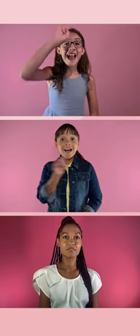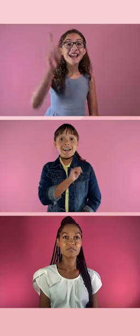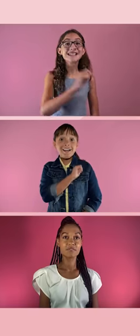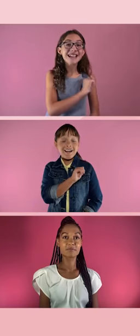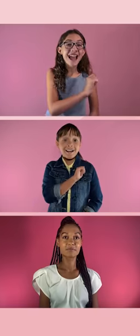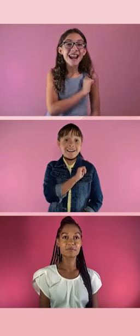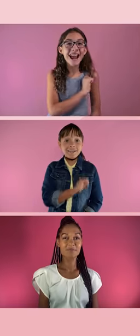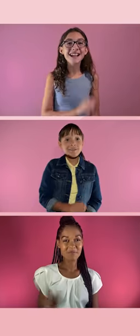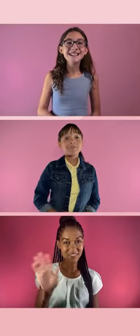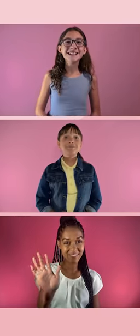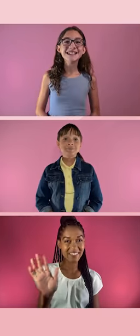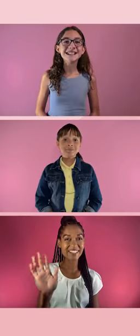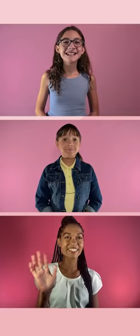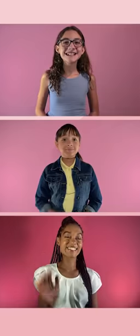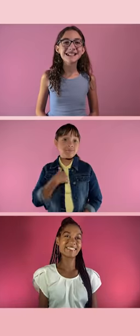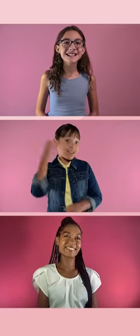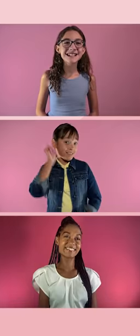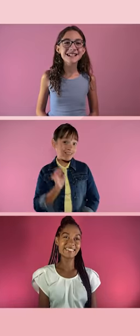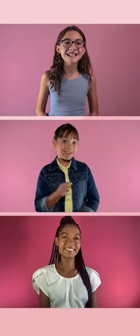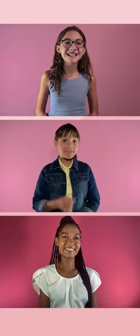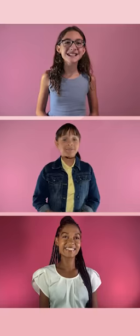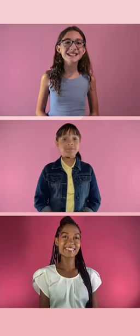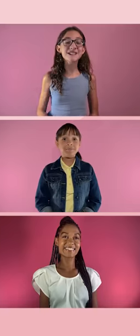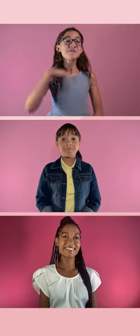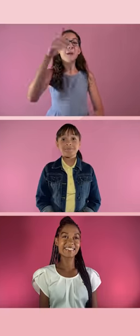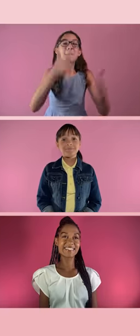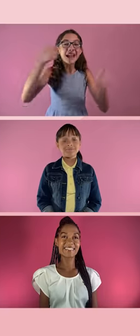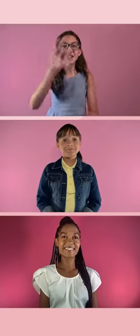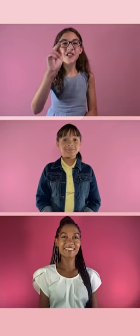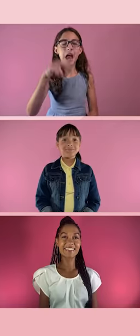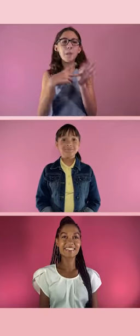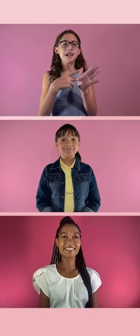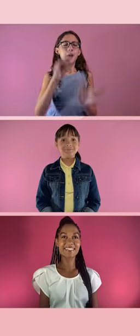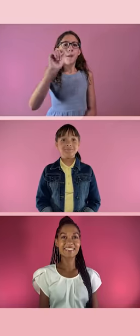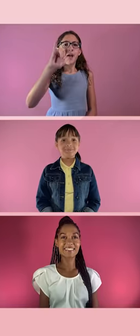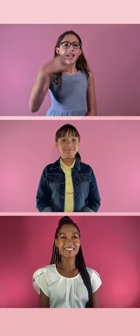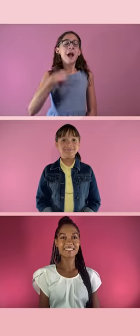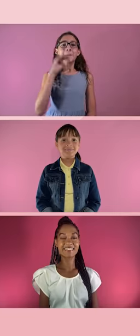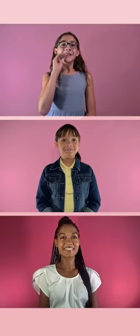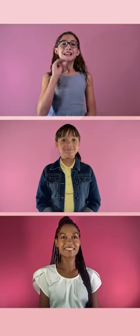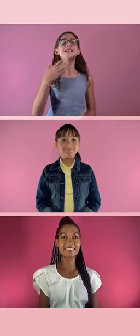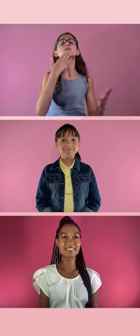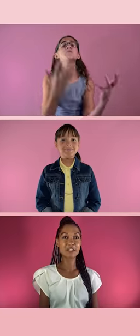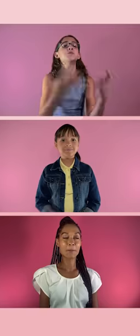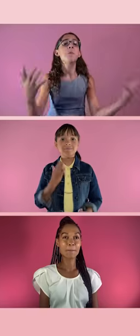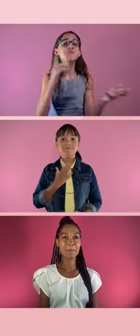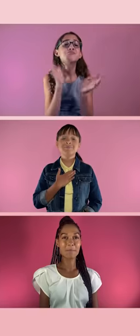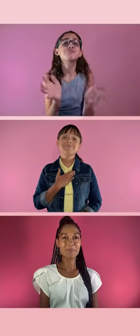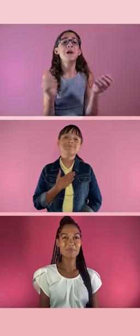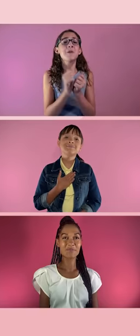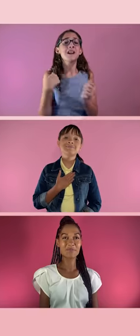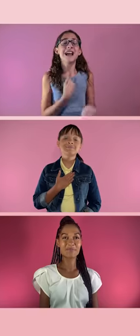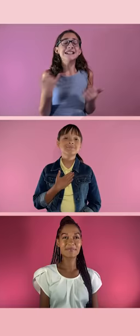Hi, Tiana. Well, hello there. My name is Elena. And I'm your biggest fan. I mean, Malia. I'm Malia. Thank you